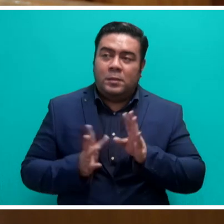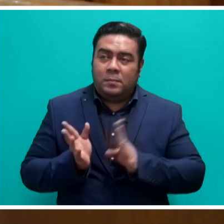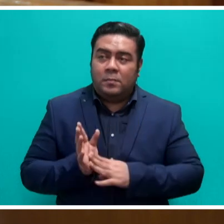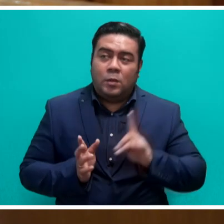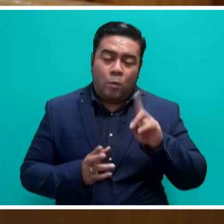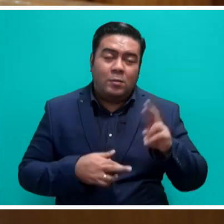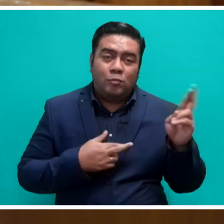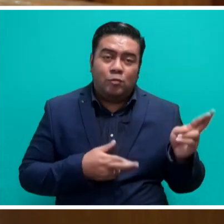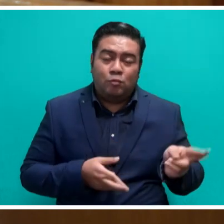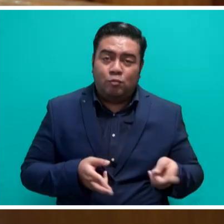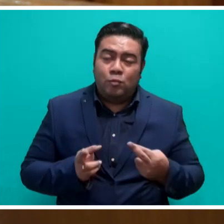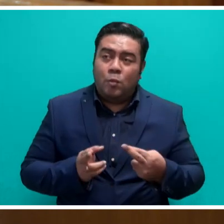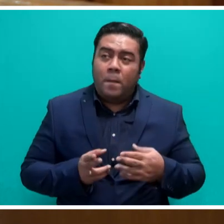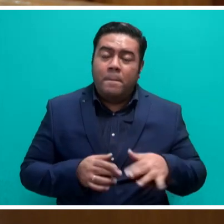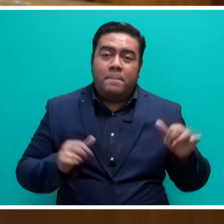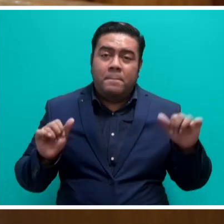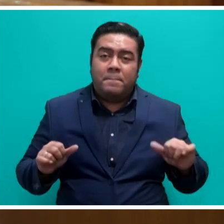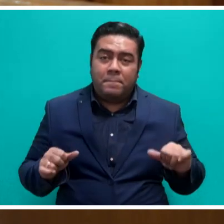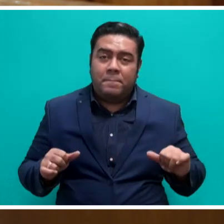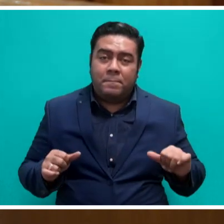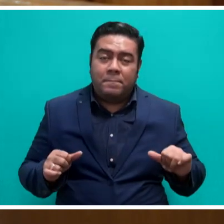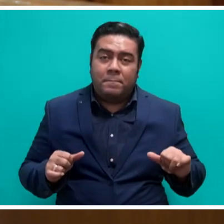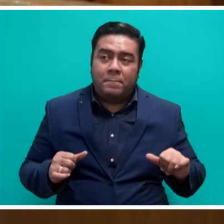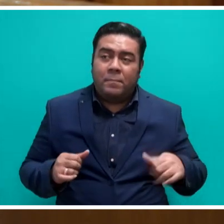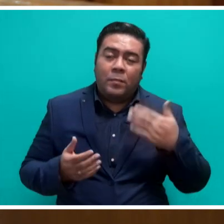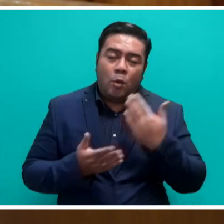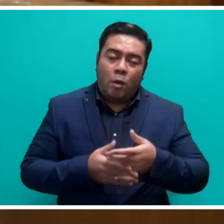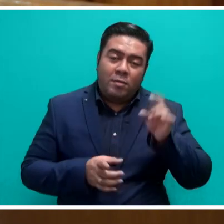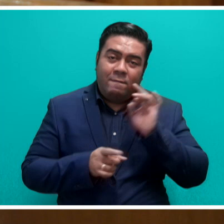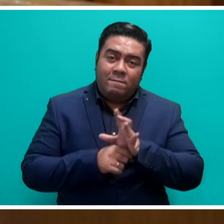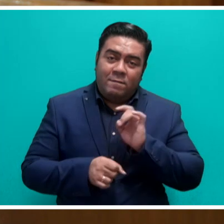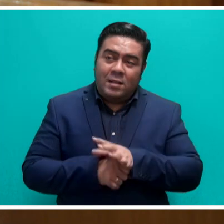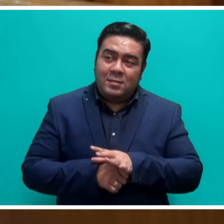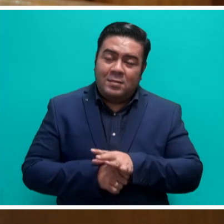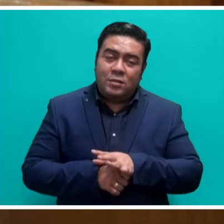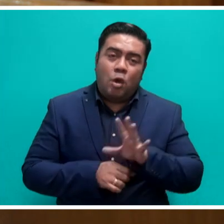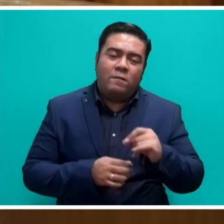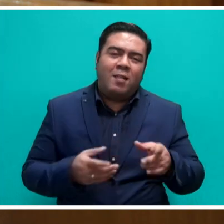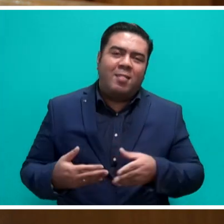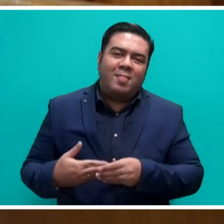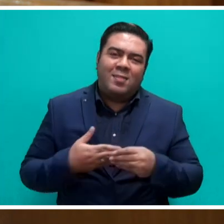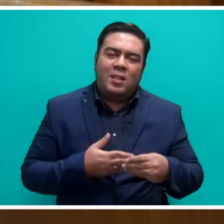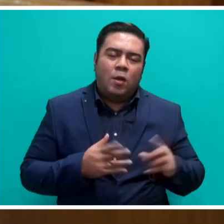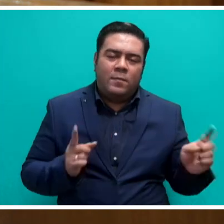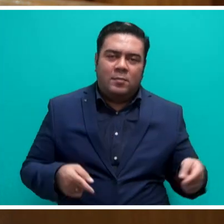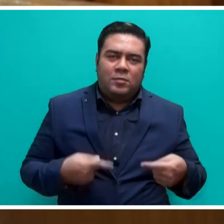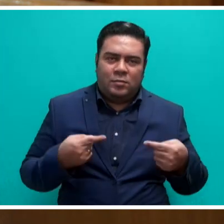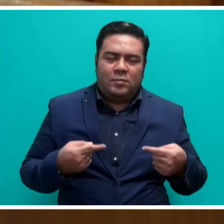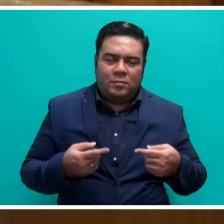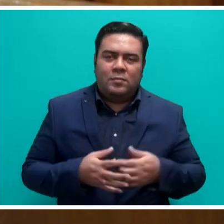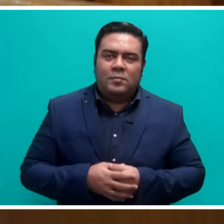person appointed by the President on the advice of the Leader of the Opposition.